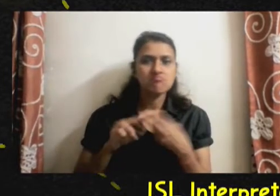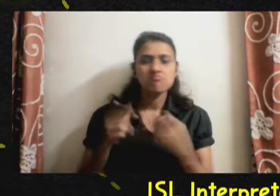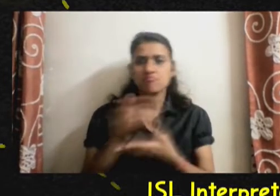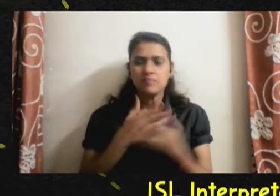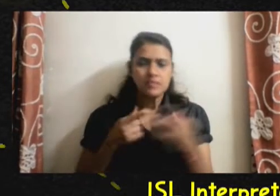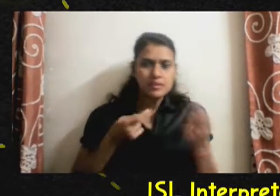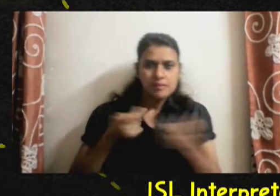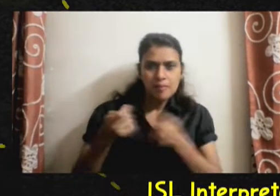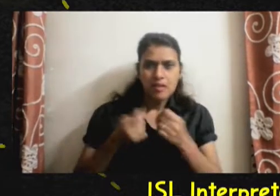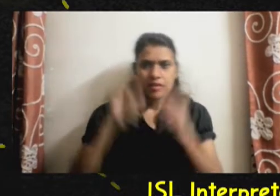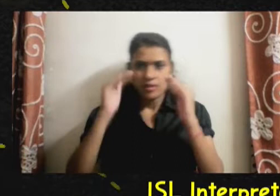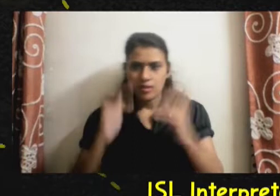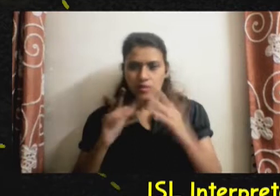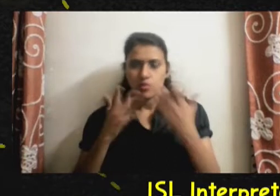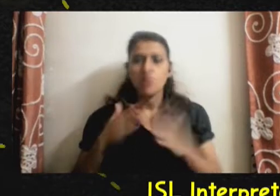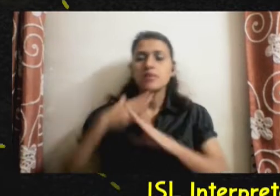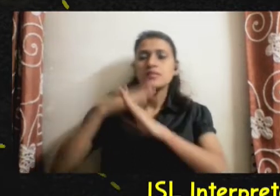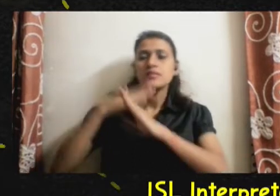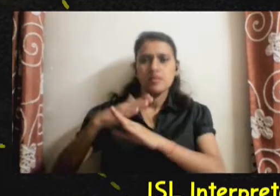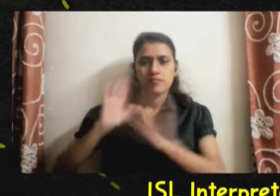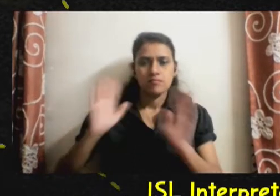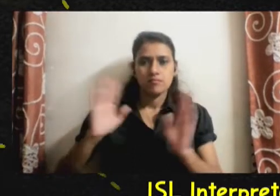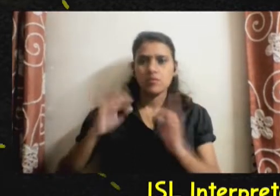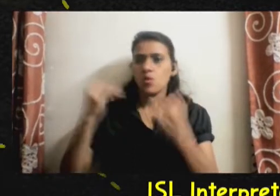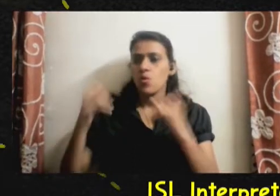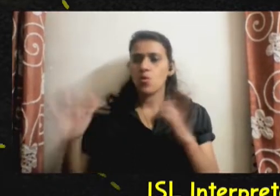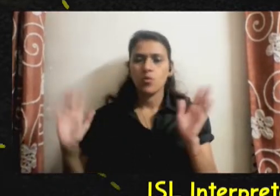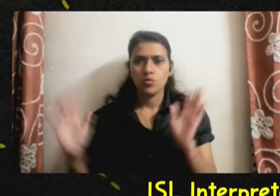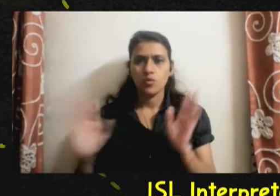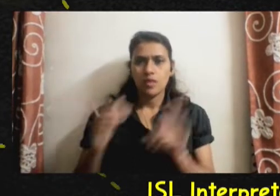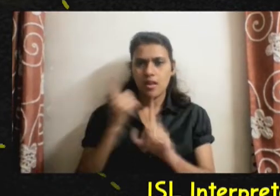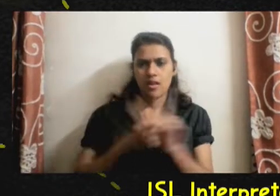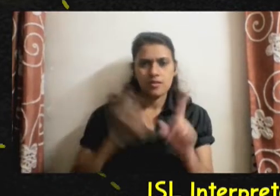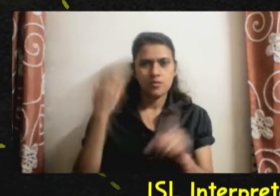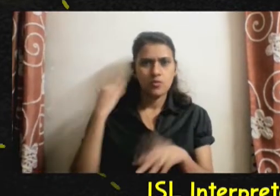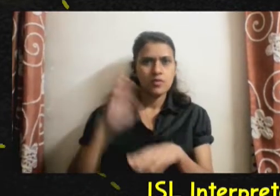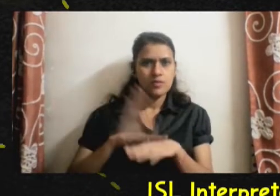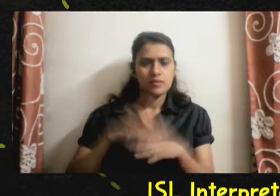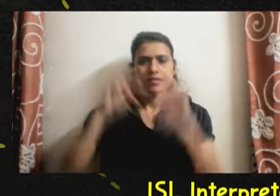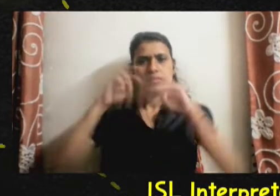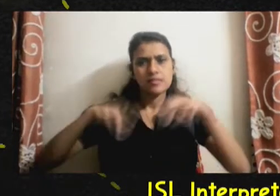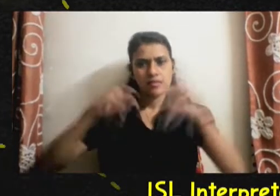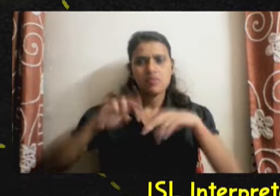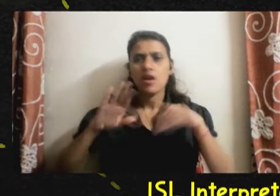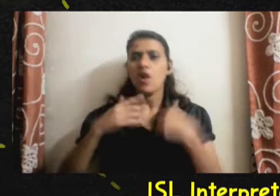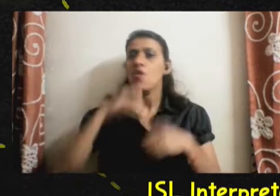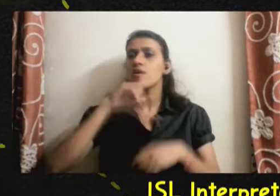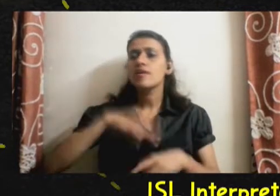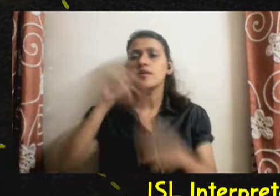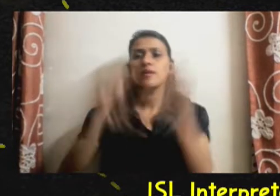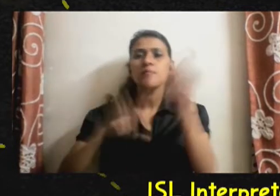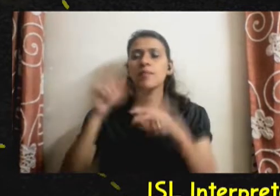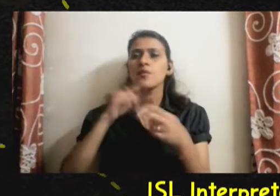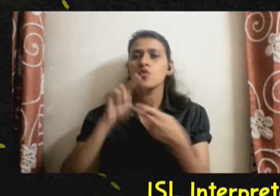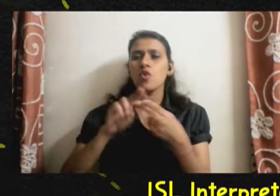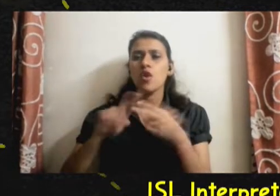internet so that it is safer and equitable. So I'll give you an example. Last year, we were doing research about how young people are talking about sexual and